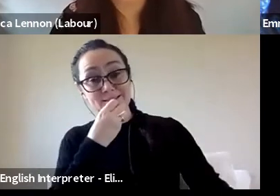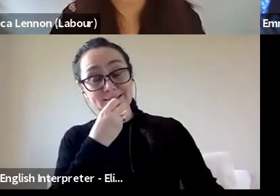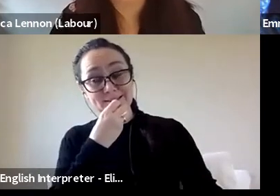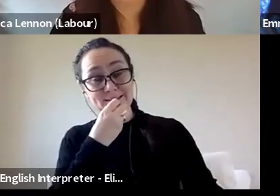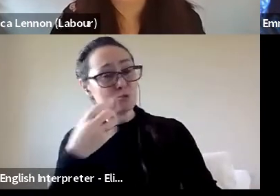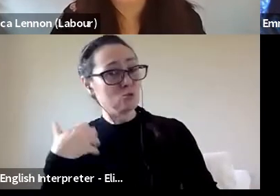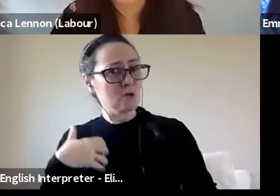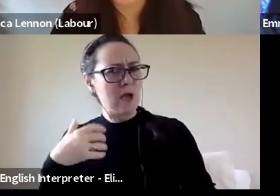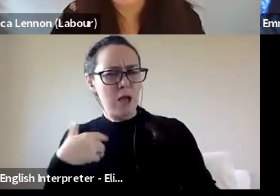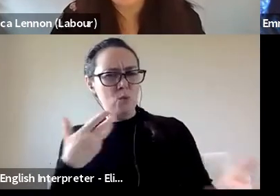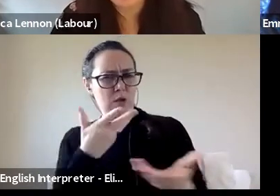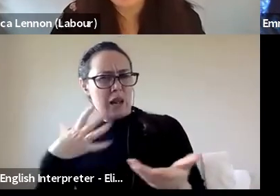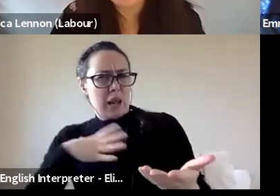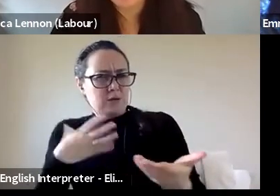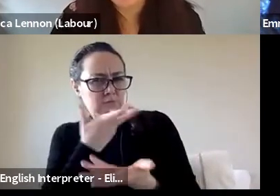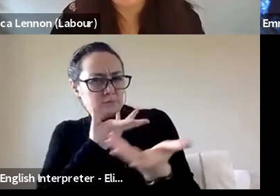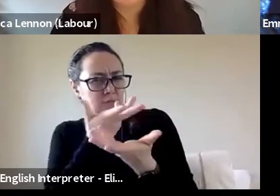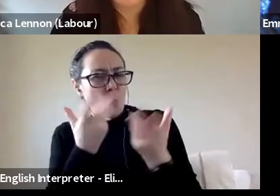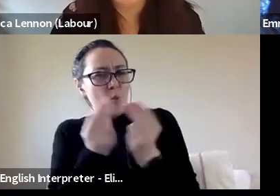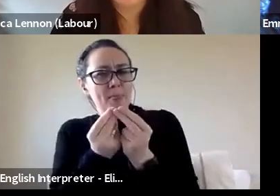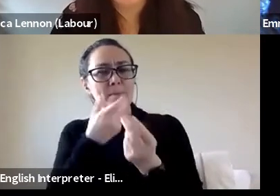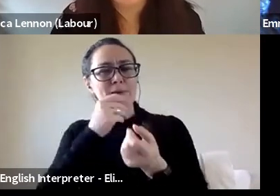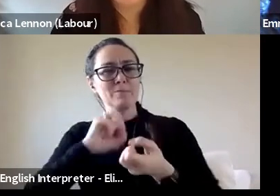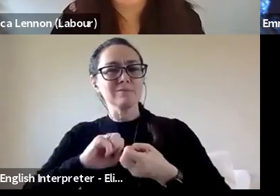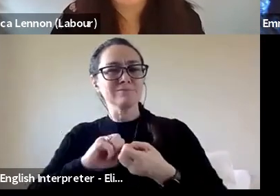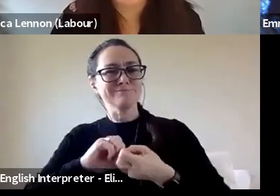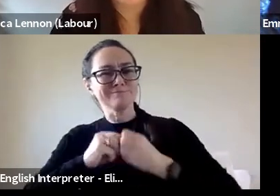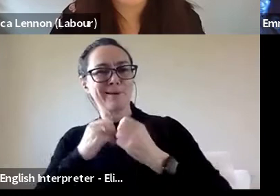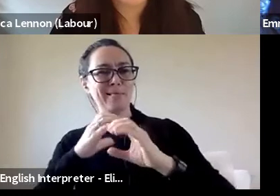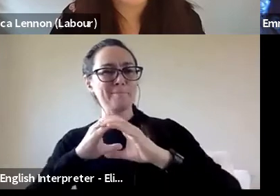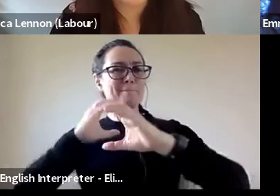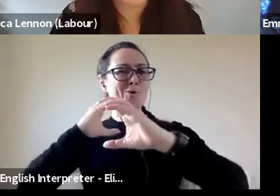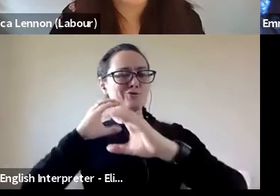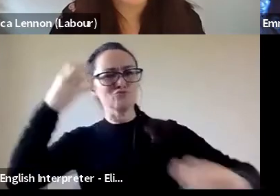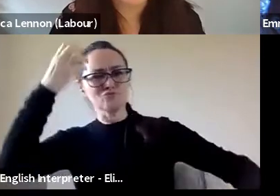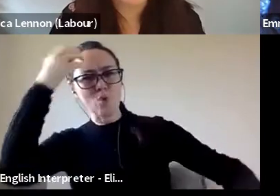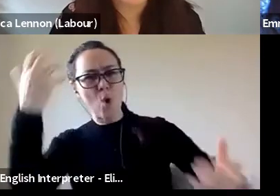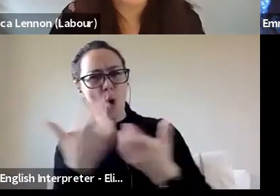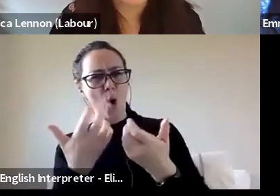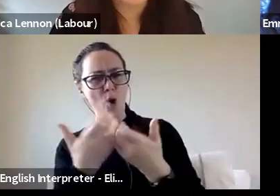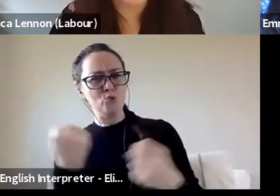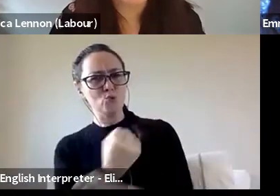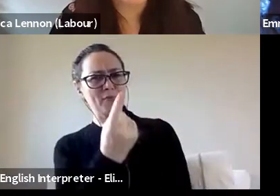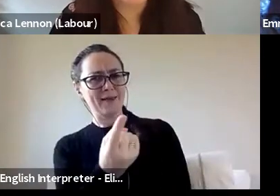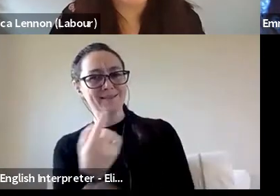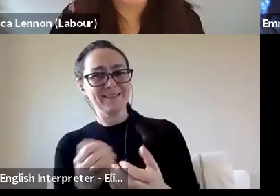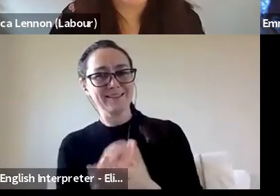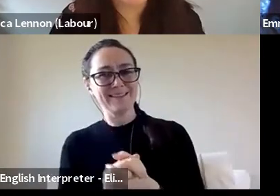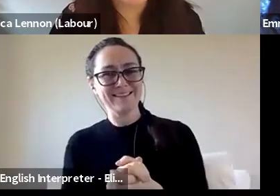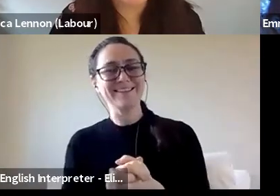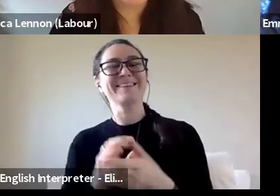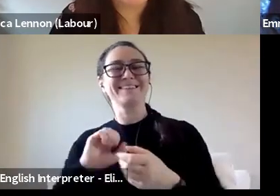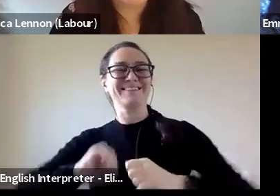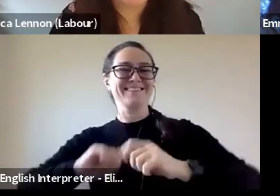about, to see how that comes into being accessible. There's an invitation for whoever mentioned the bus toilets in